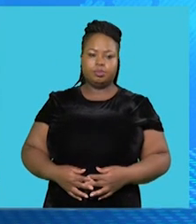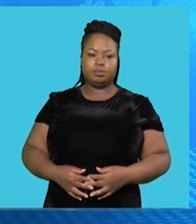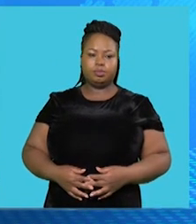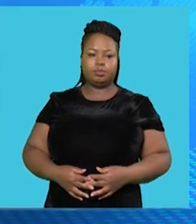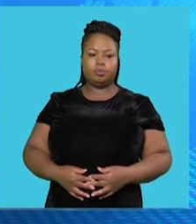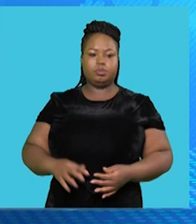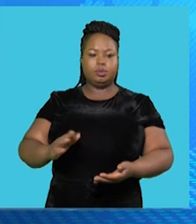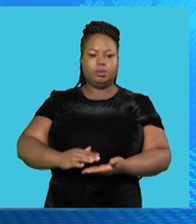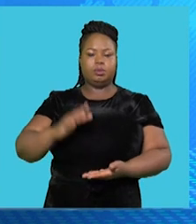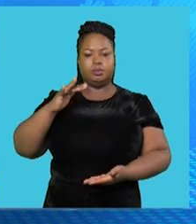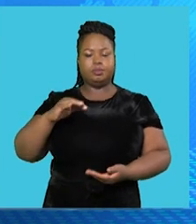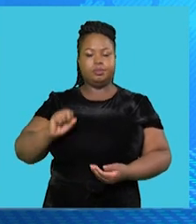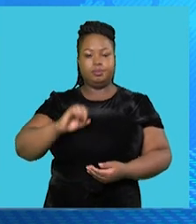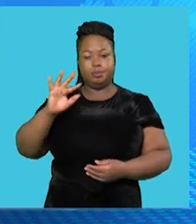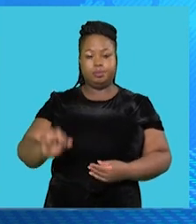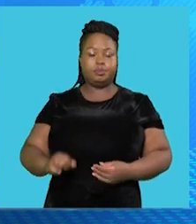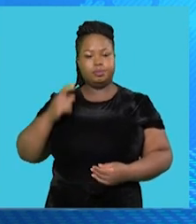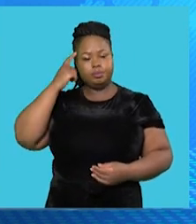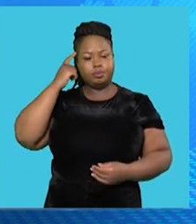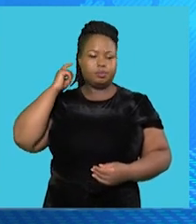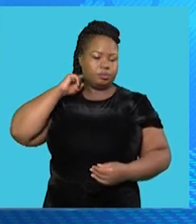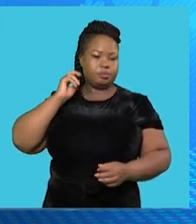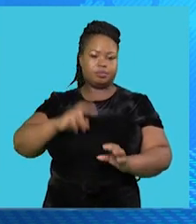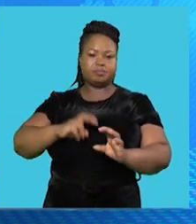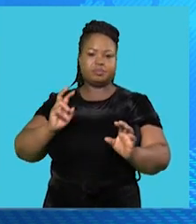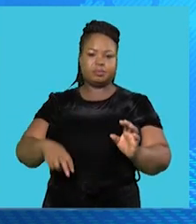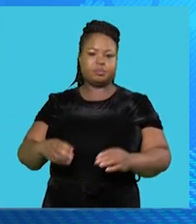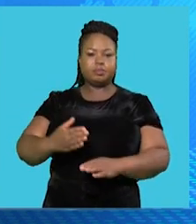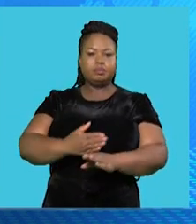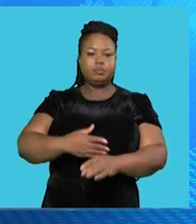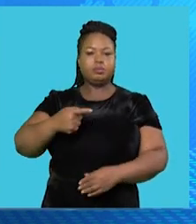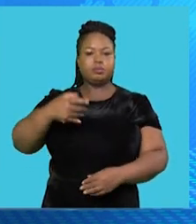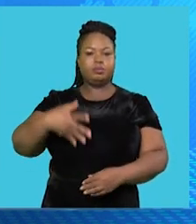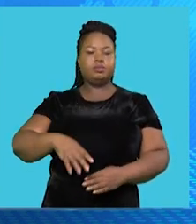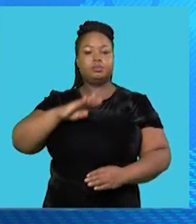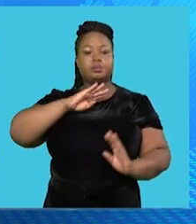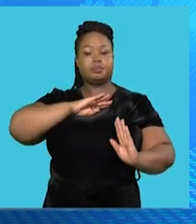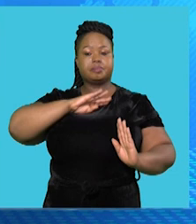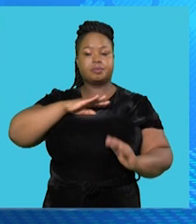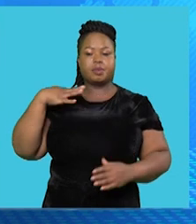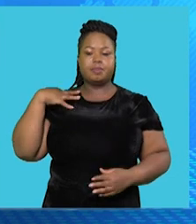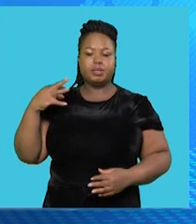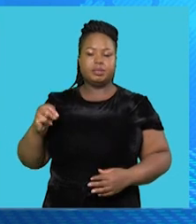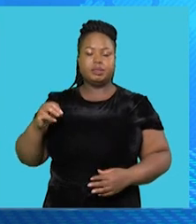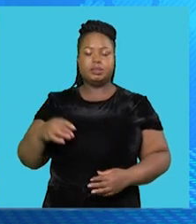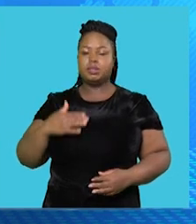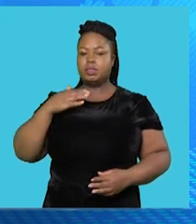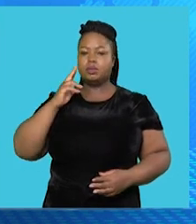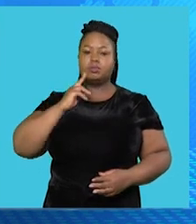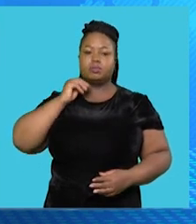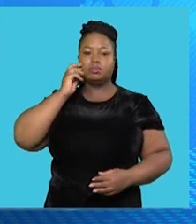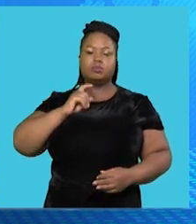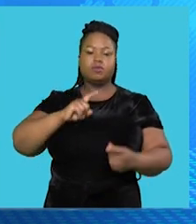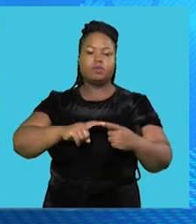Rise Mzantsi takes note of the resignation of disgraced former Speaker and Defence Minister Nosiviwe Mapisa-Nqakula from the